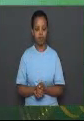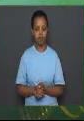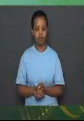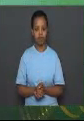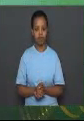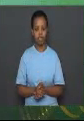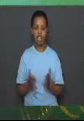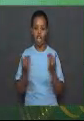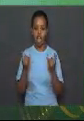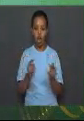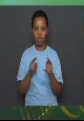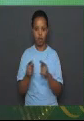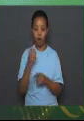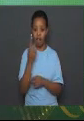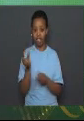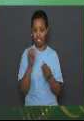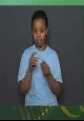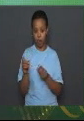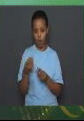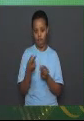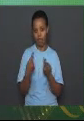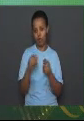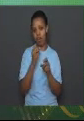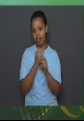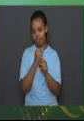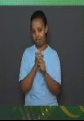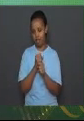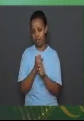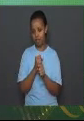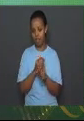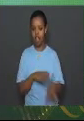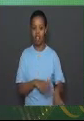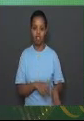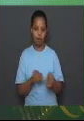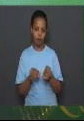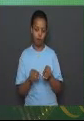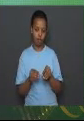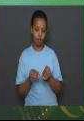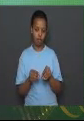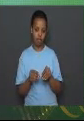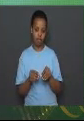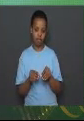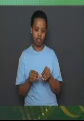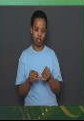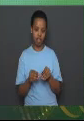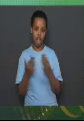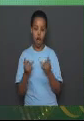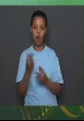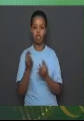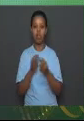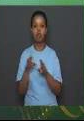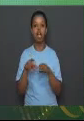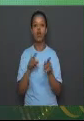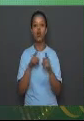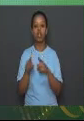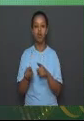Let us do one more activity. Students, explain why